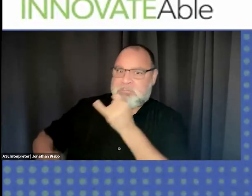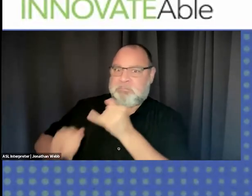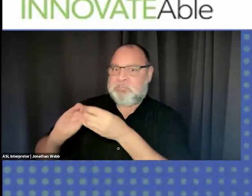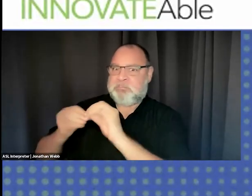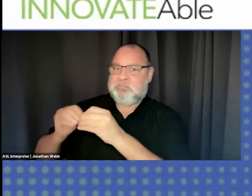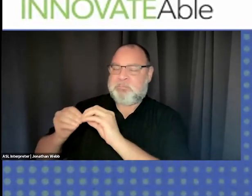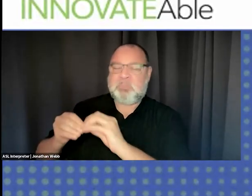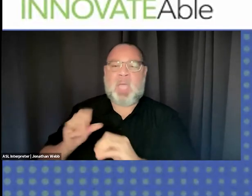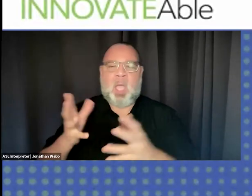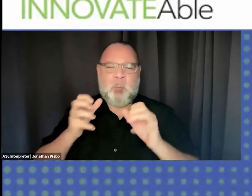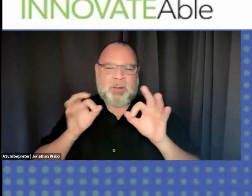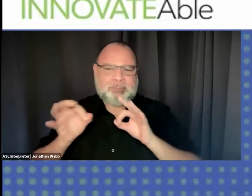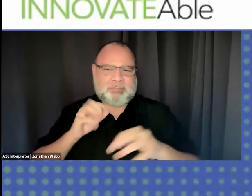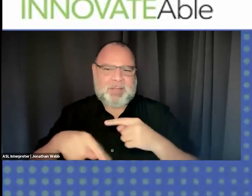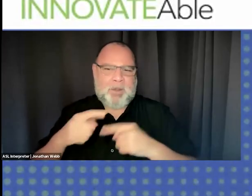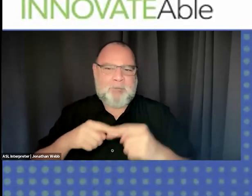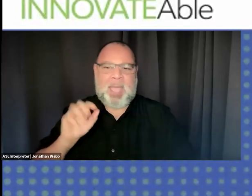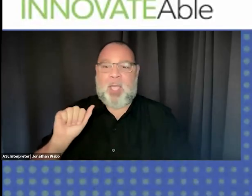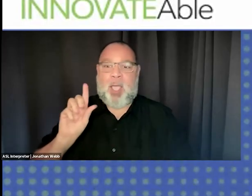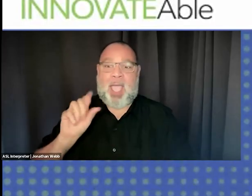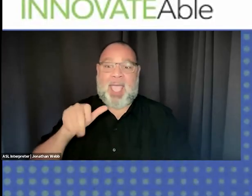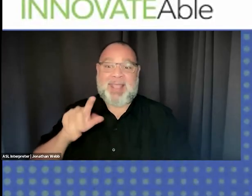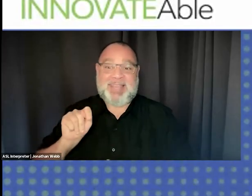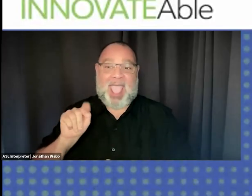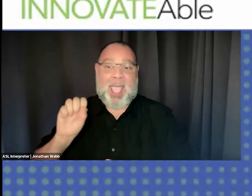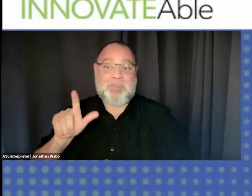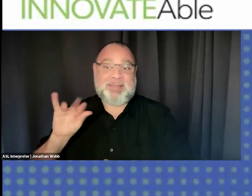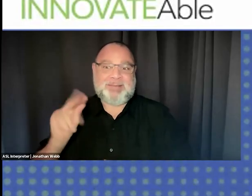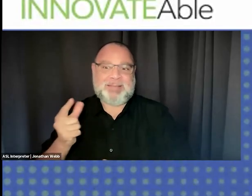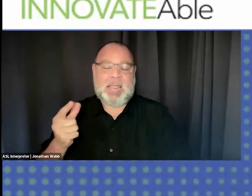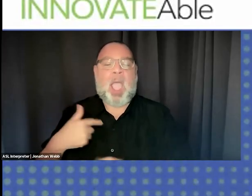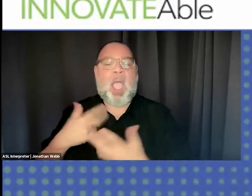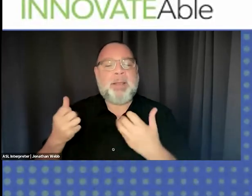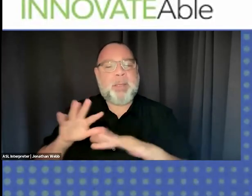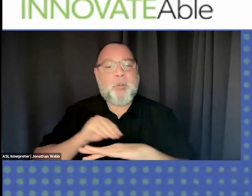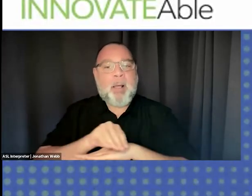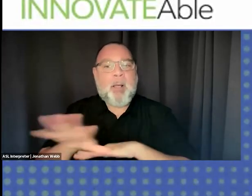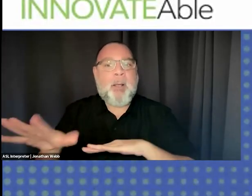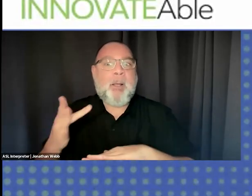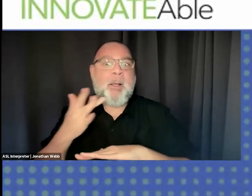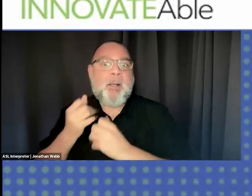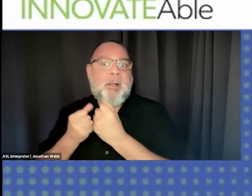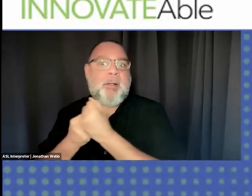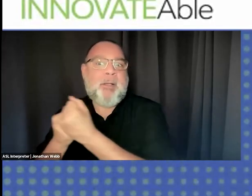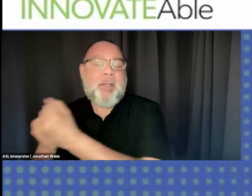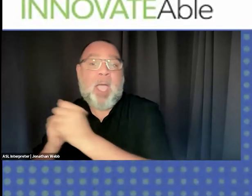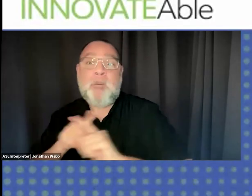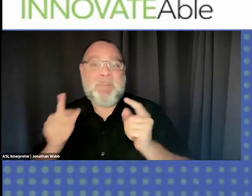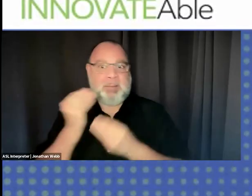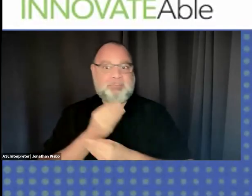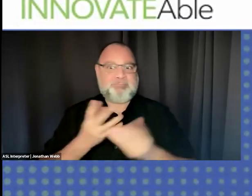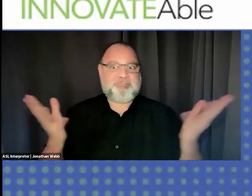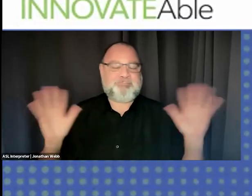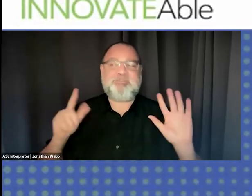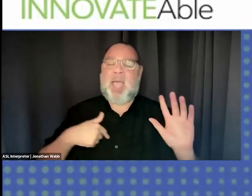the Adapt Sling. I didn't want to do it until after the judging was all finished because I didn't want to influence anything. But I have an Adapt